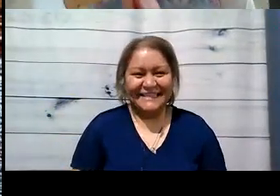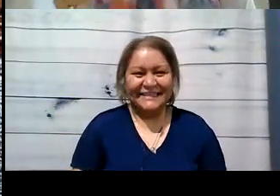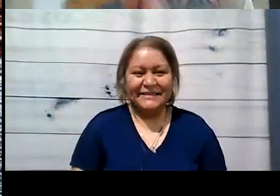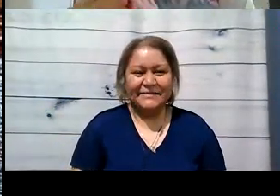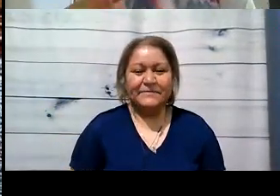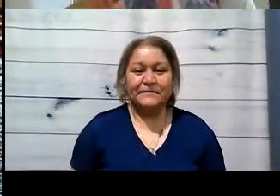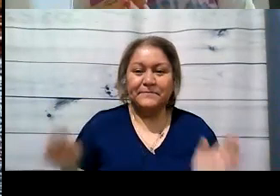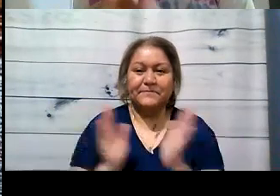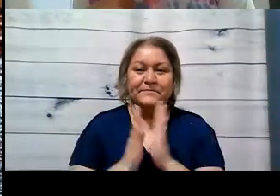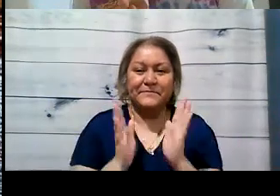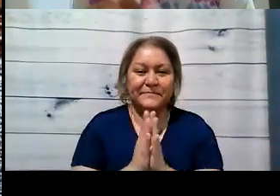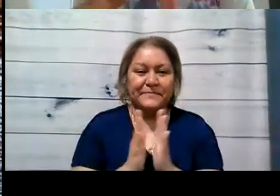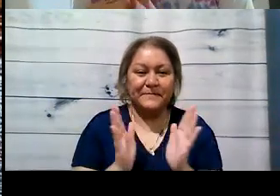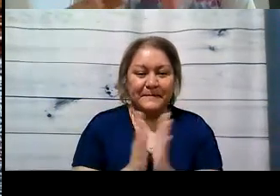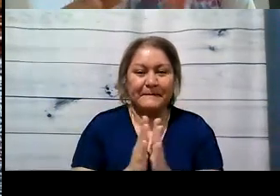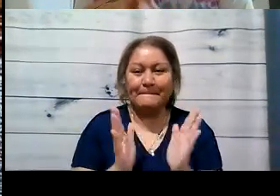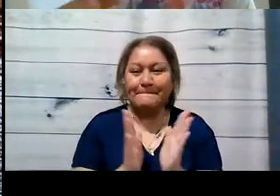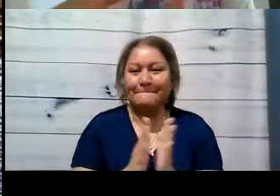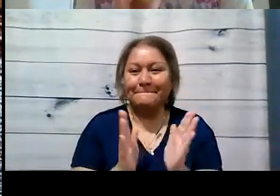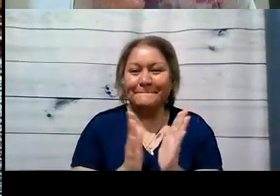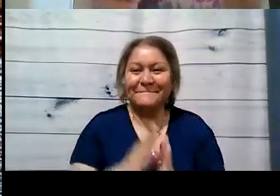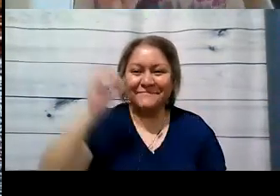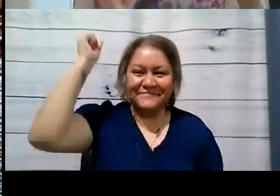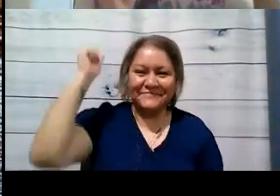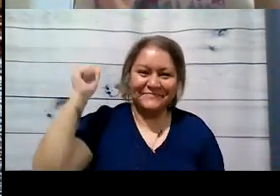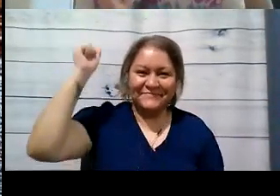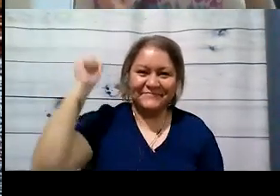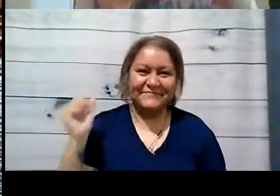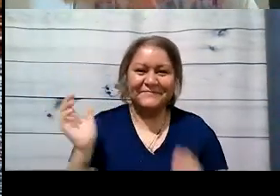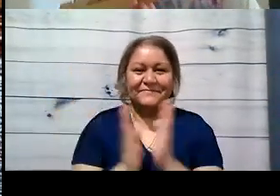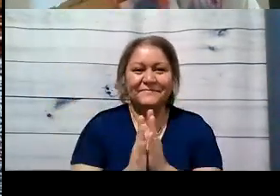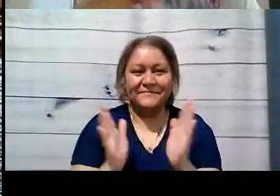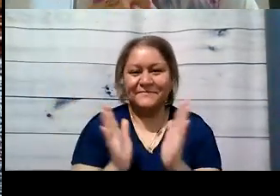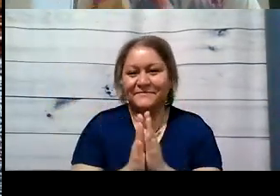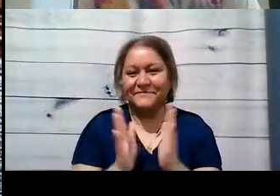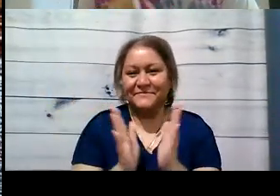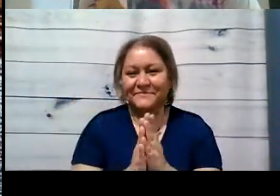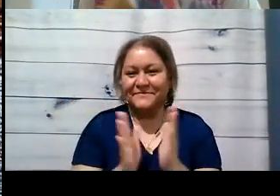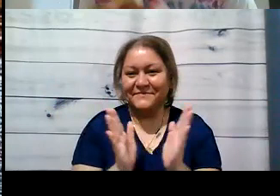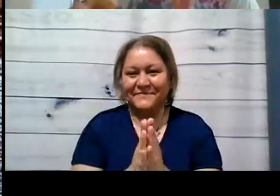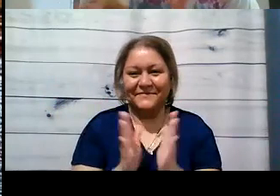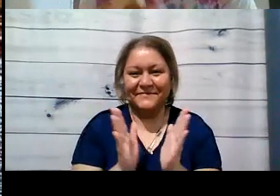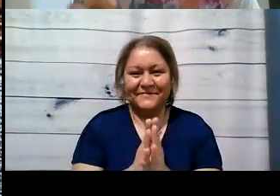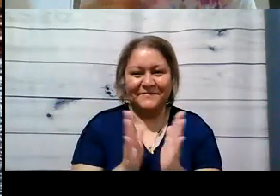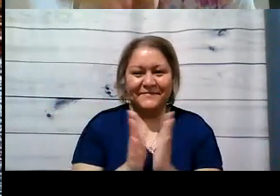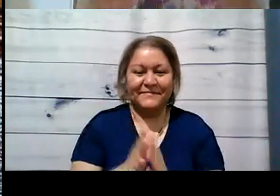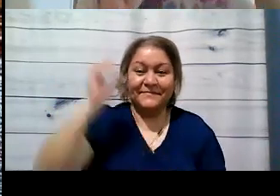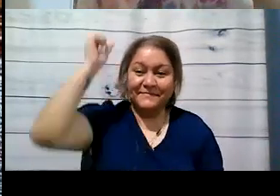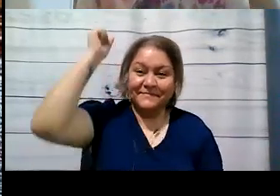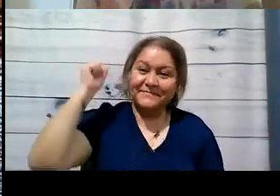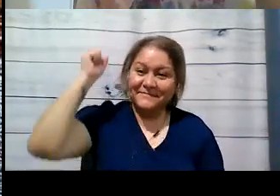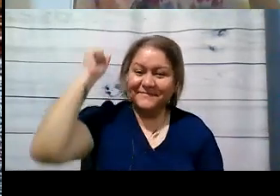The good morning train is coming. How are you? The good morning train is coming. How are